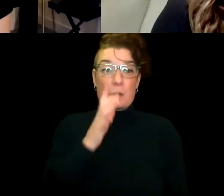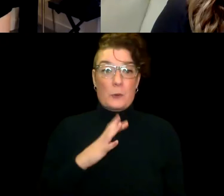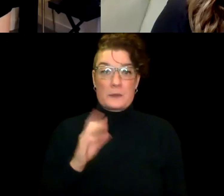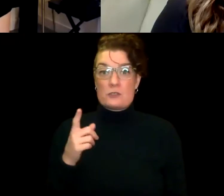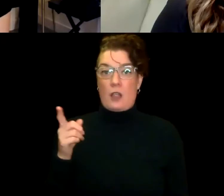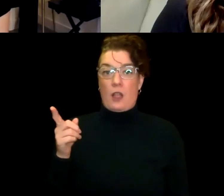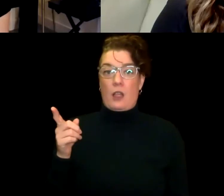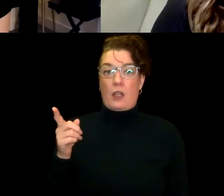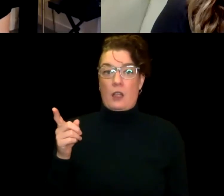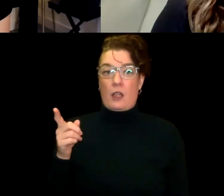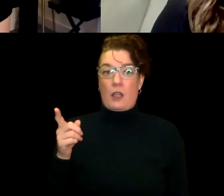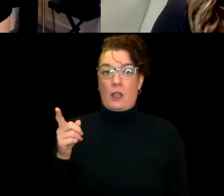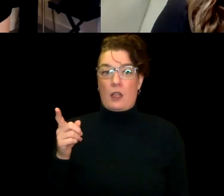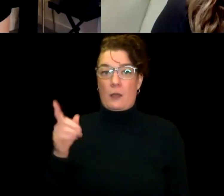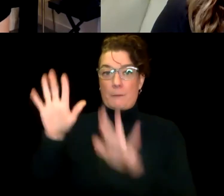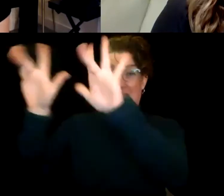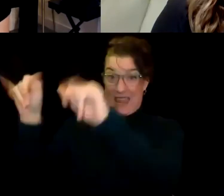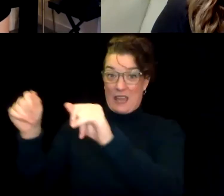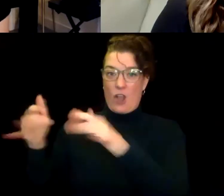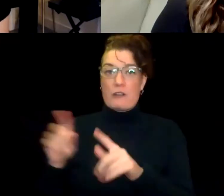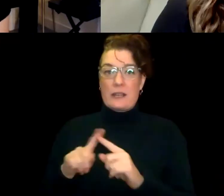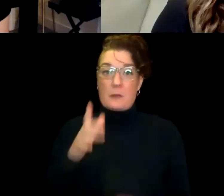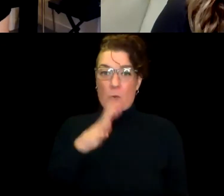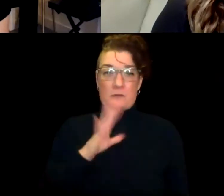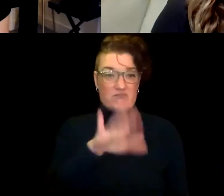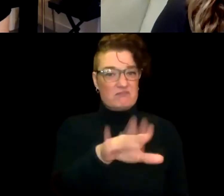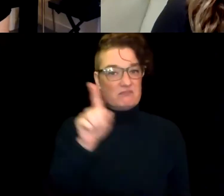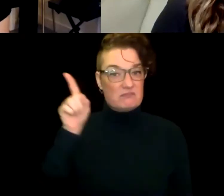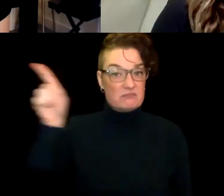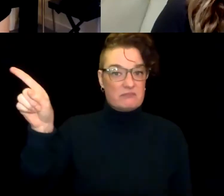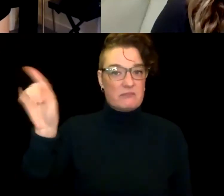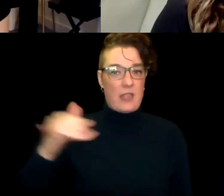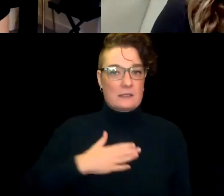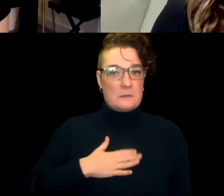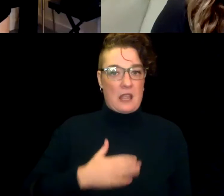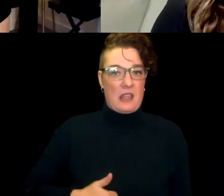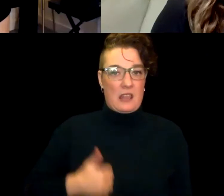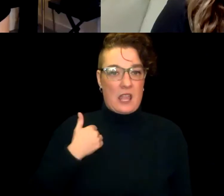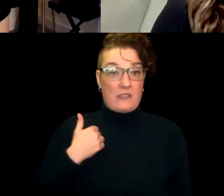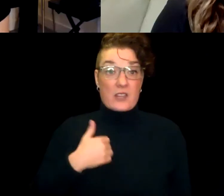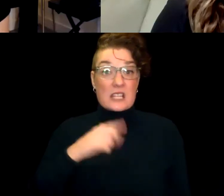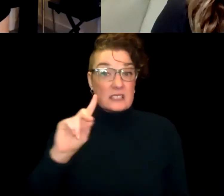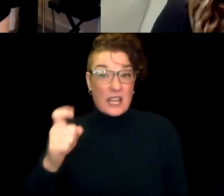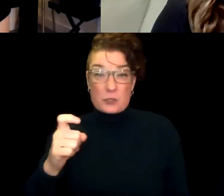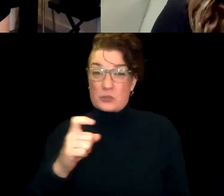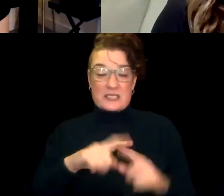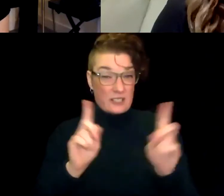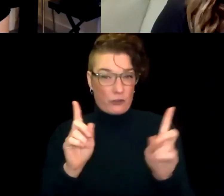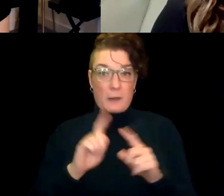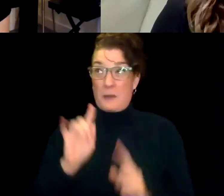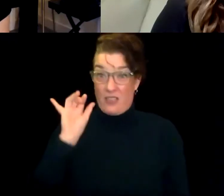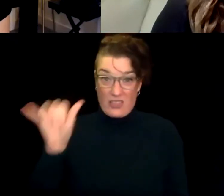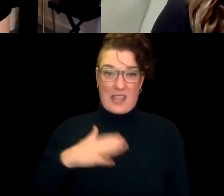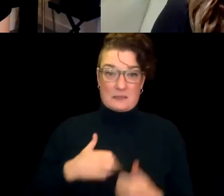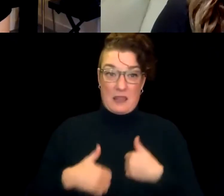screen, and this blank screen, and saying like, that's my life. And, and she was like, I don't have your diagnosis, but that's my life. And I was like, oh, you